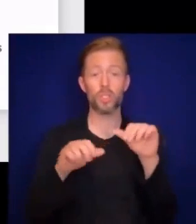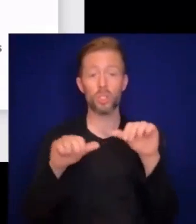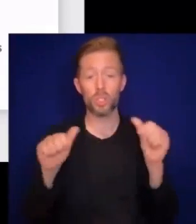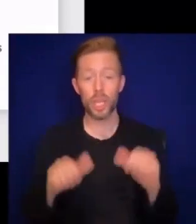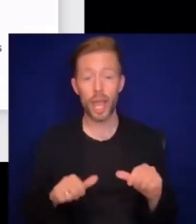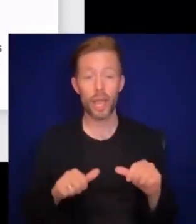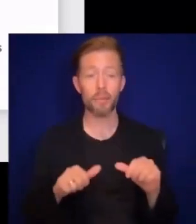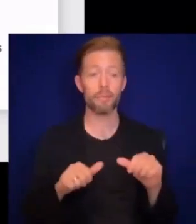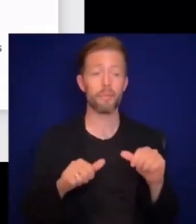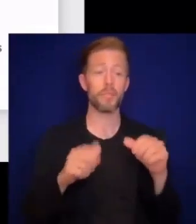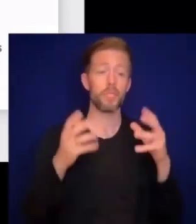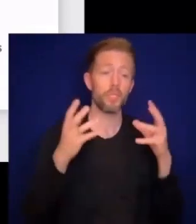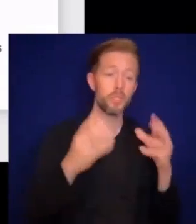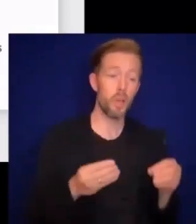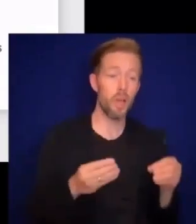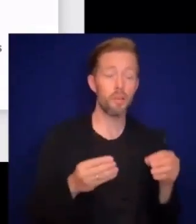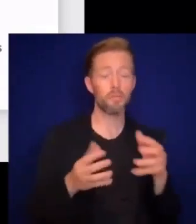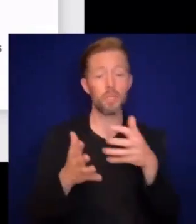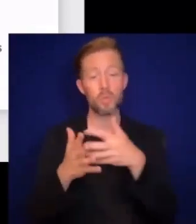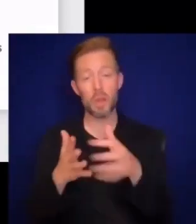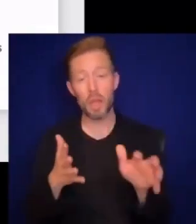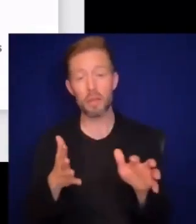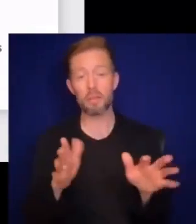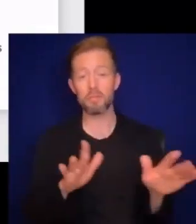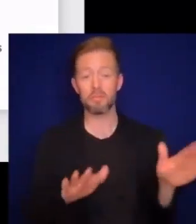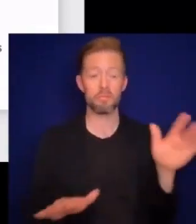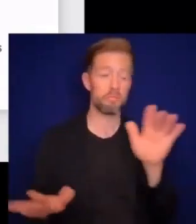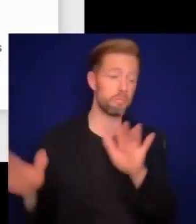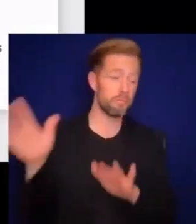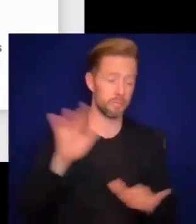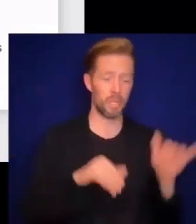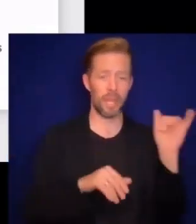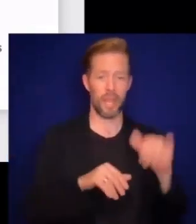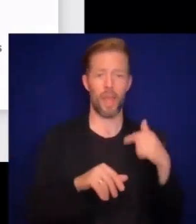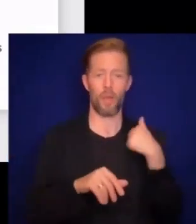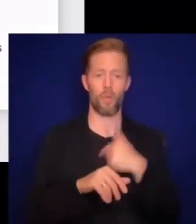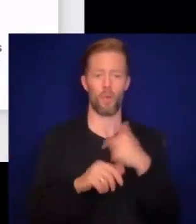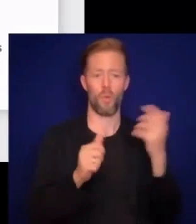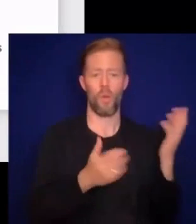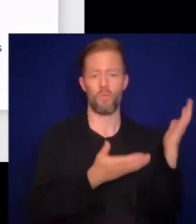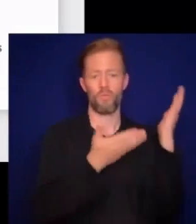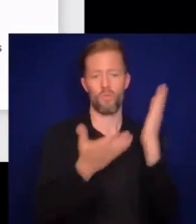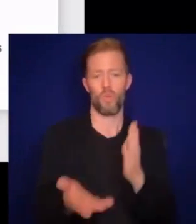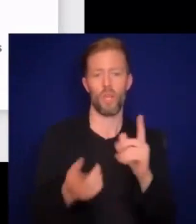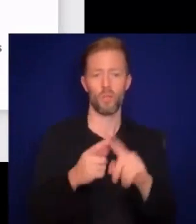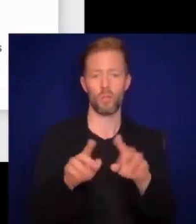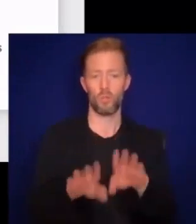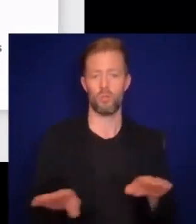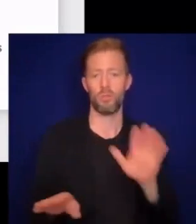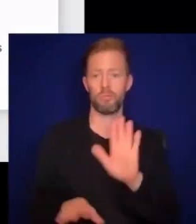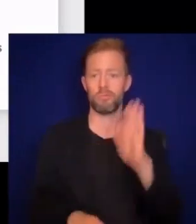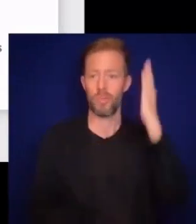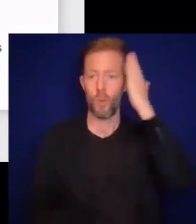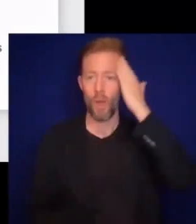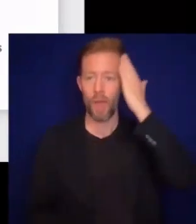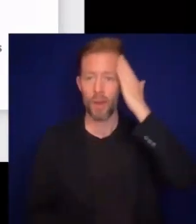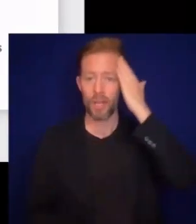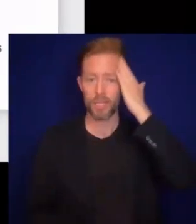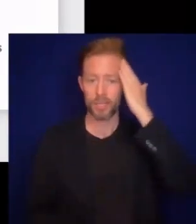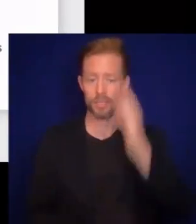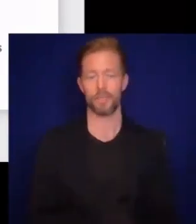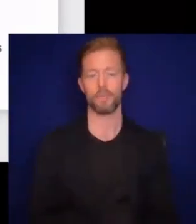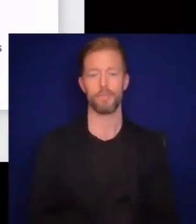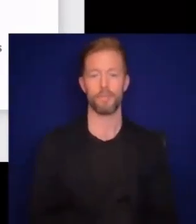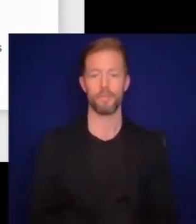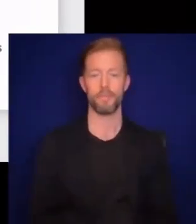color and shapes and textures, all those things that we want to bring to the awareness of young